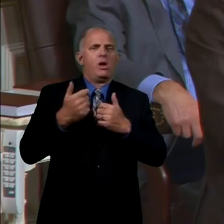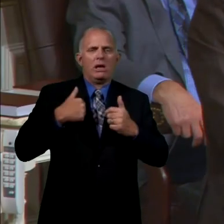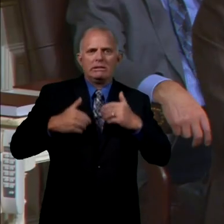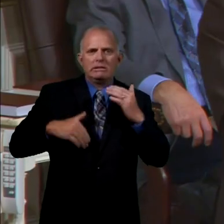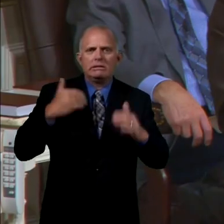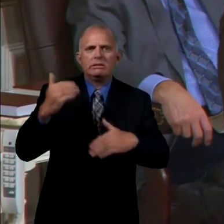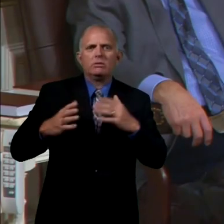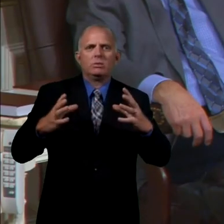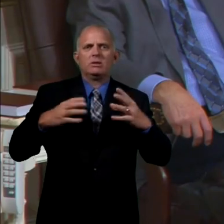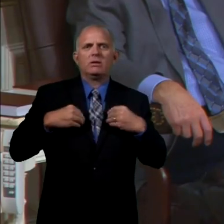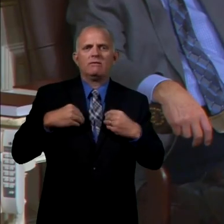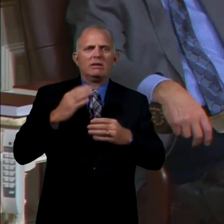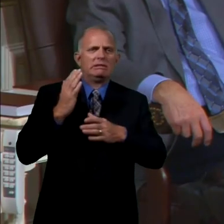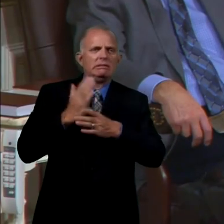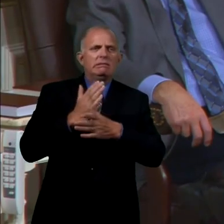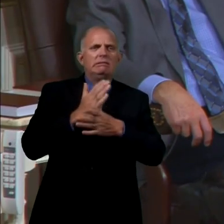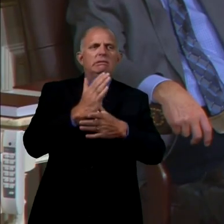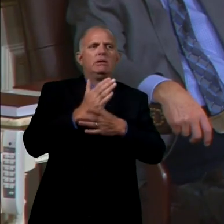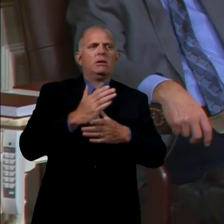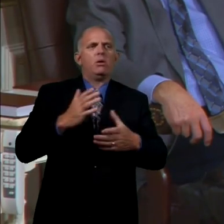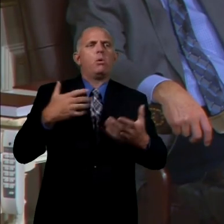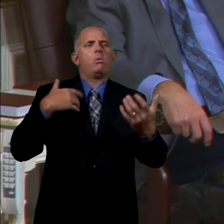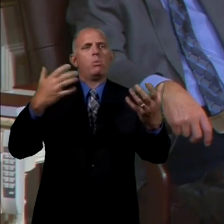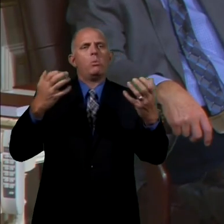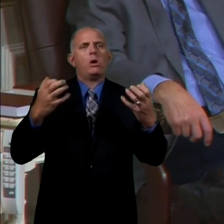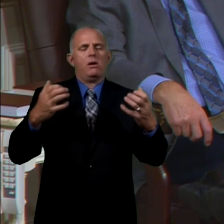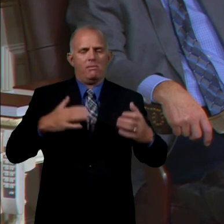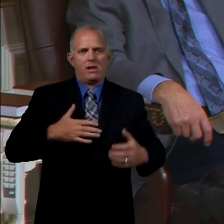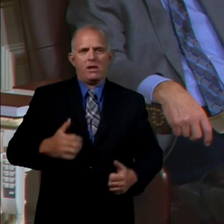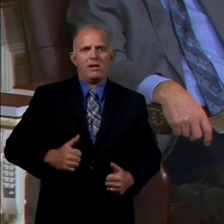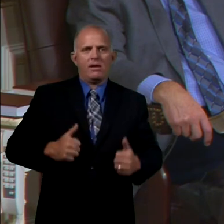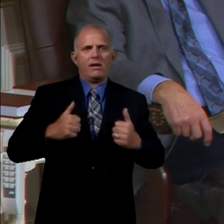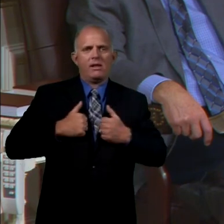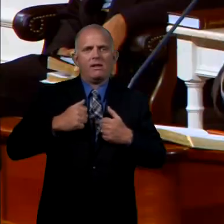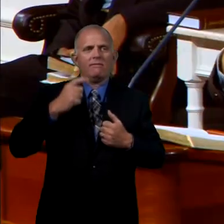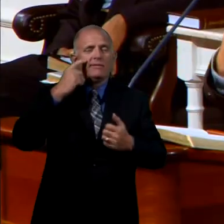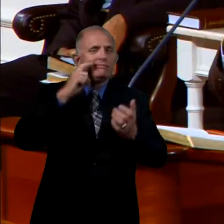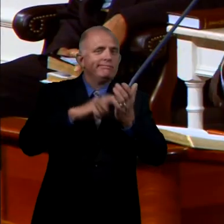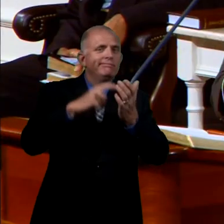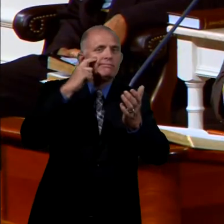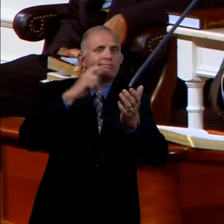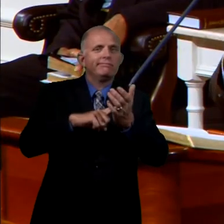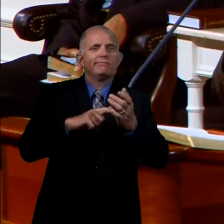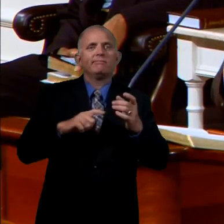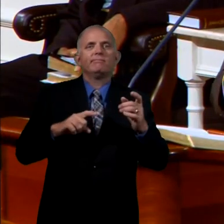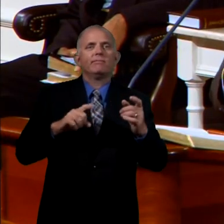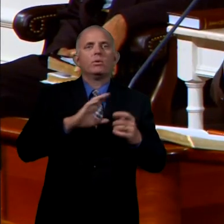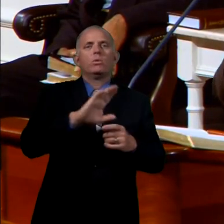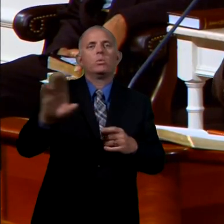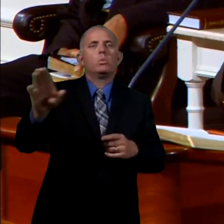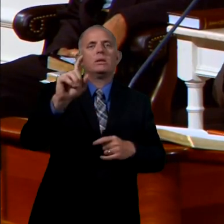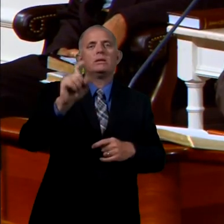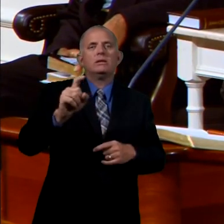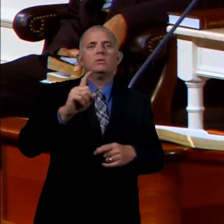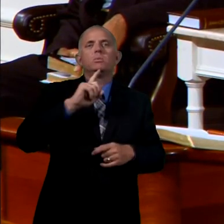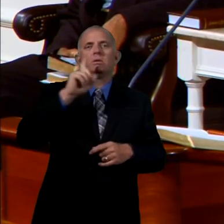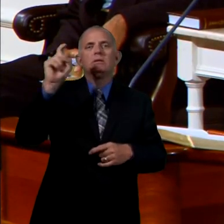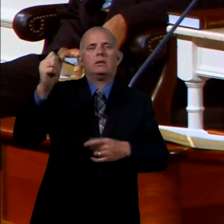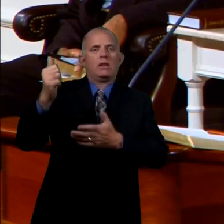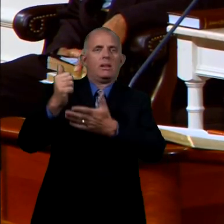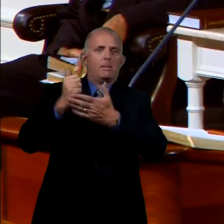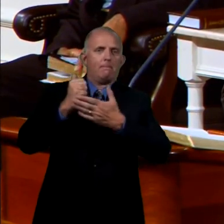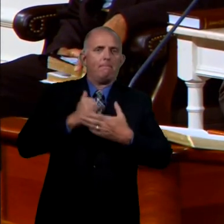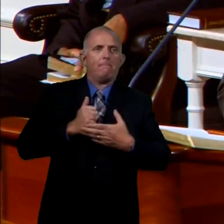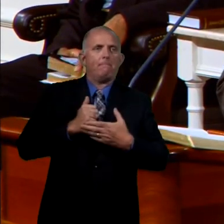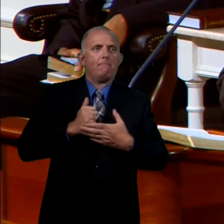come and say, God, help me to live a life where I see the needs you put in front of me. I need you to help me get past the